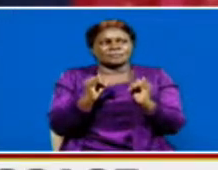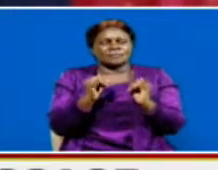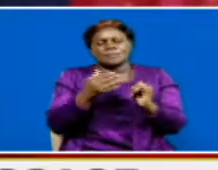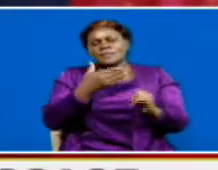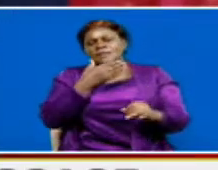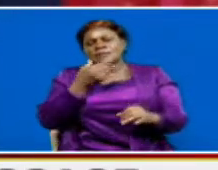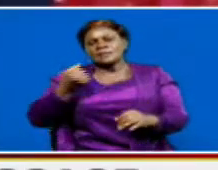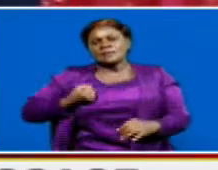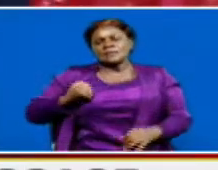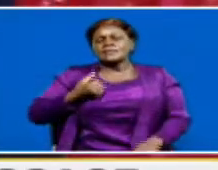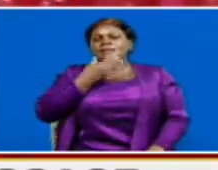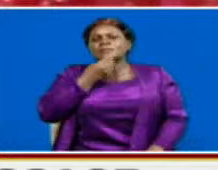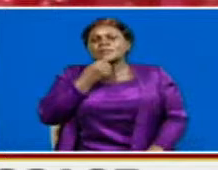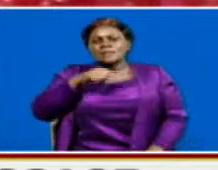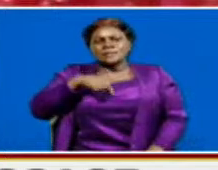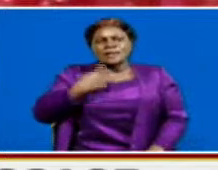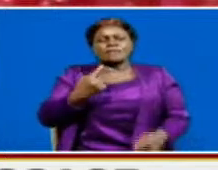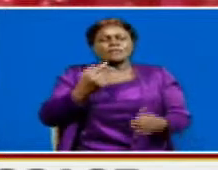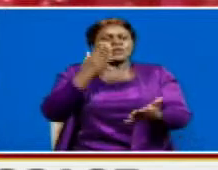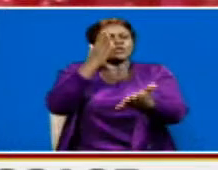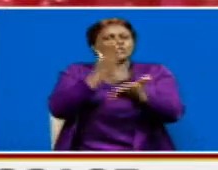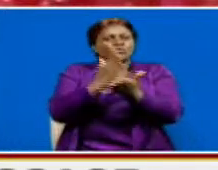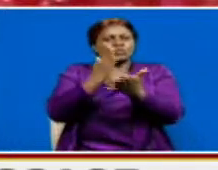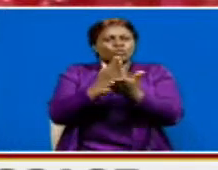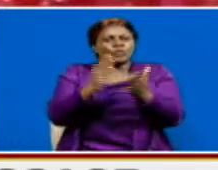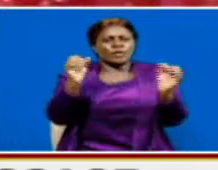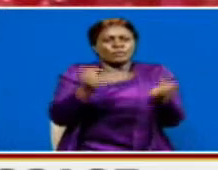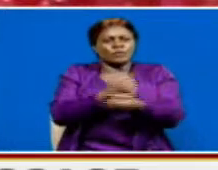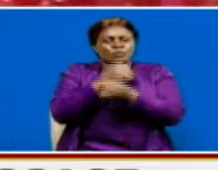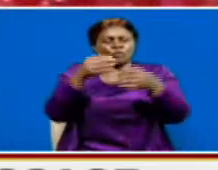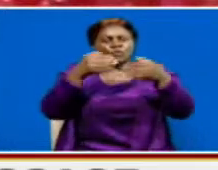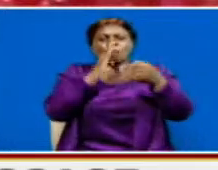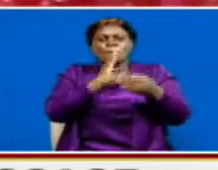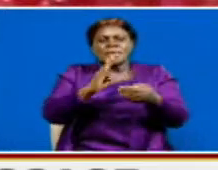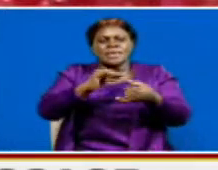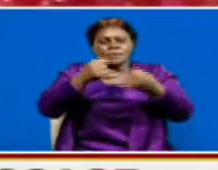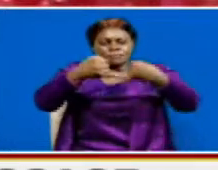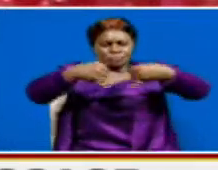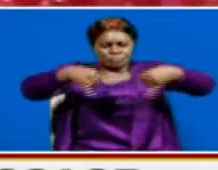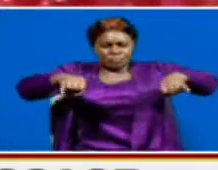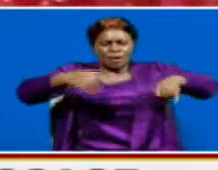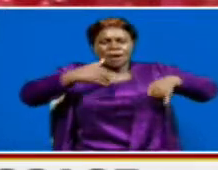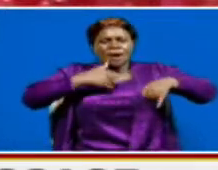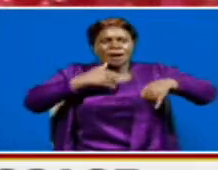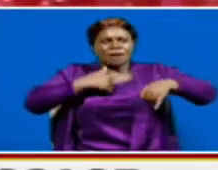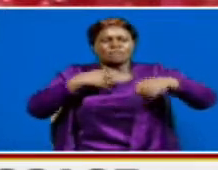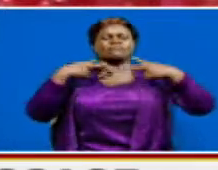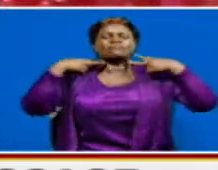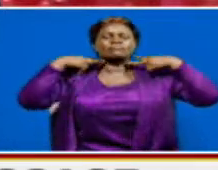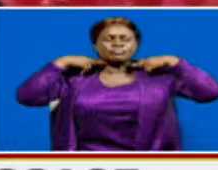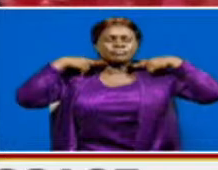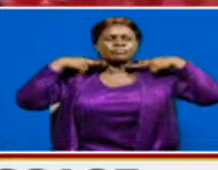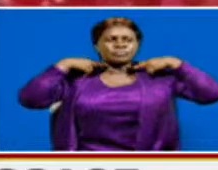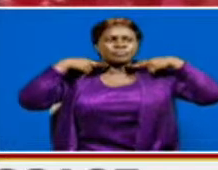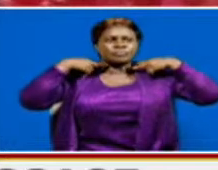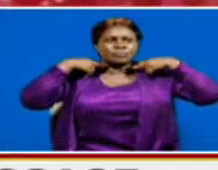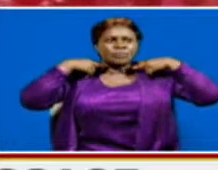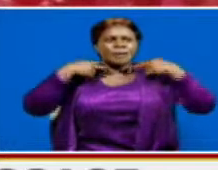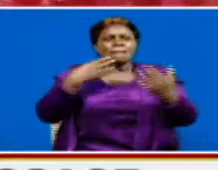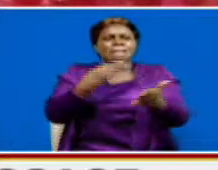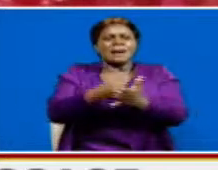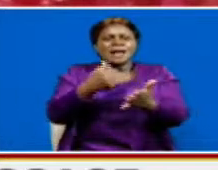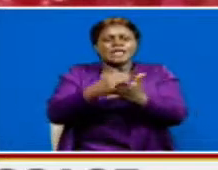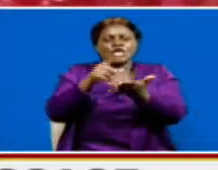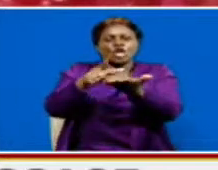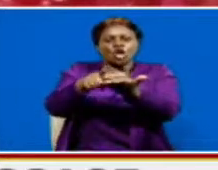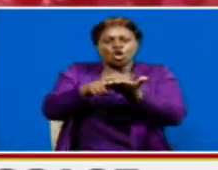Ladies and gentlemen, we certainly cannot be independent if we are enslaved by monumental